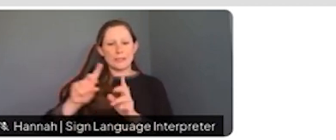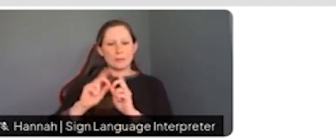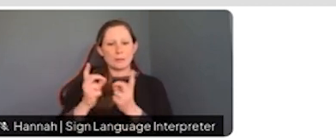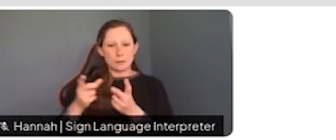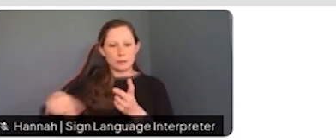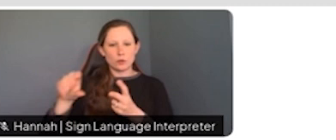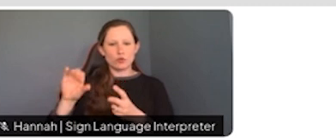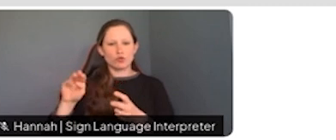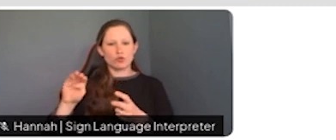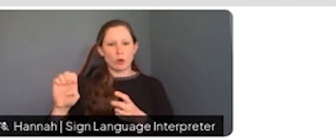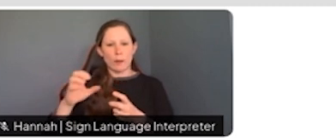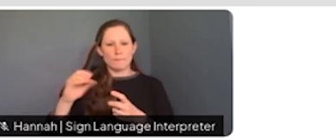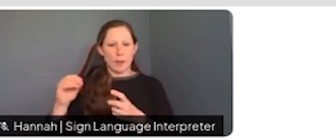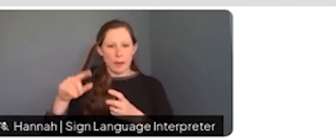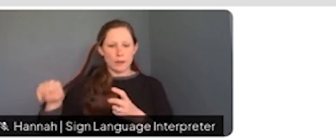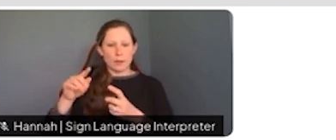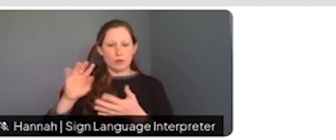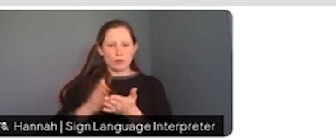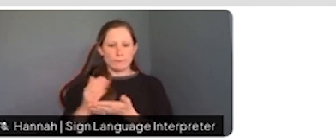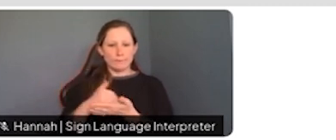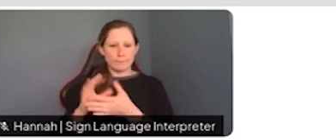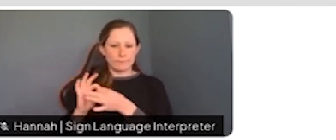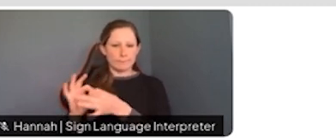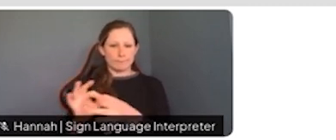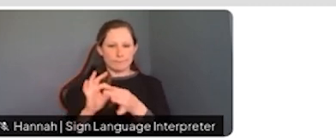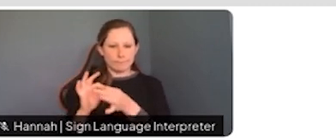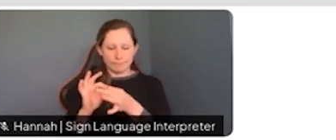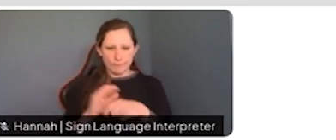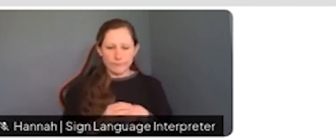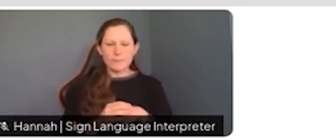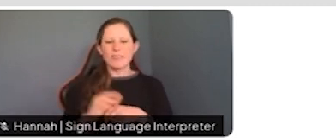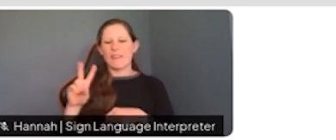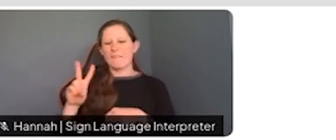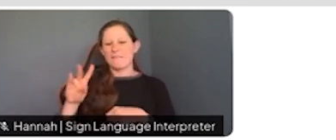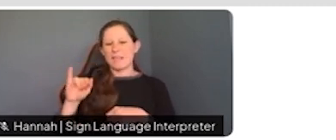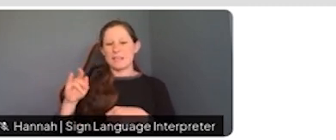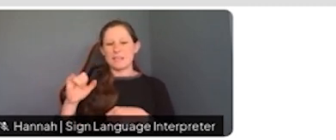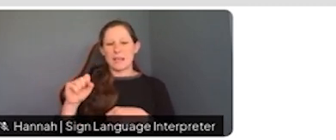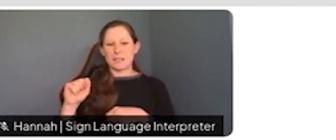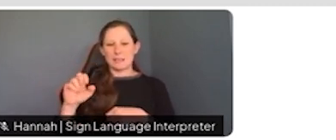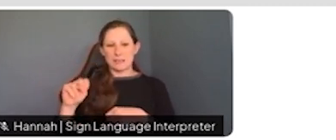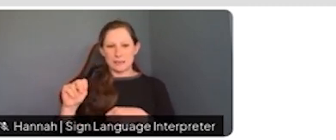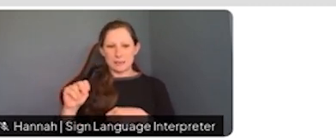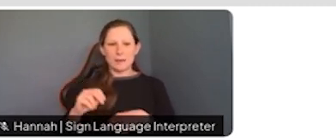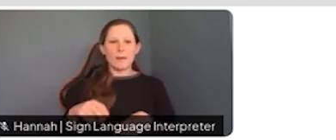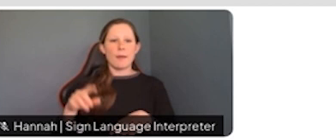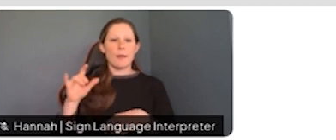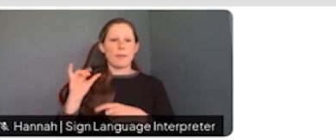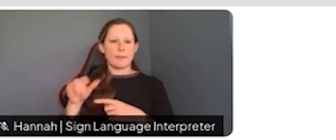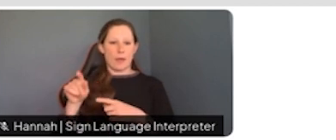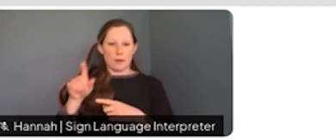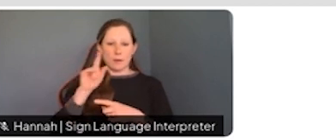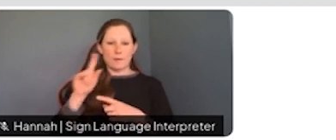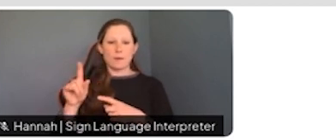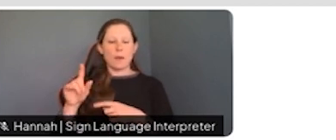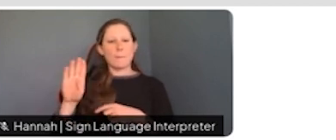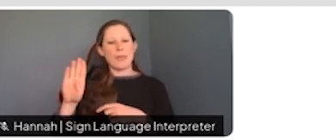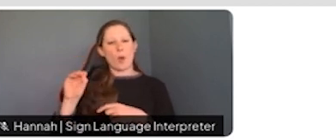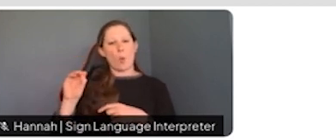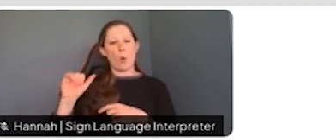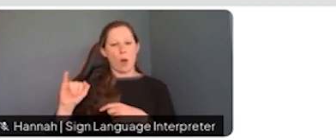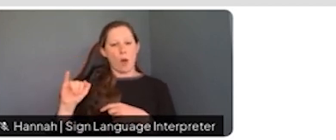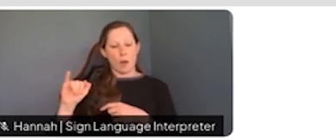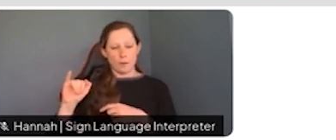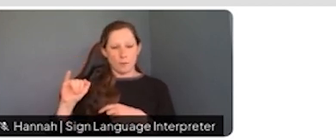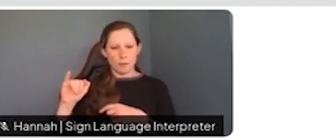you'll hear us refer to this as FinCEN, to collect beneficial ownership information. That's also called BOI.